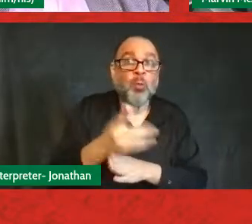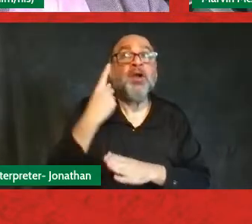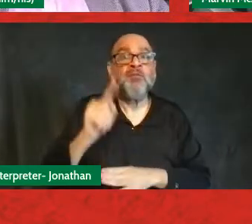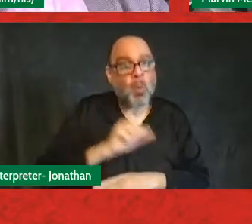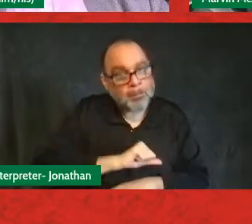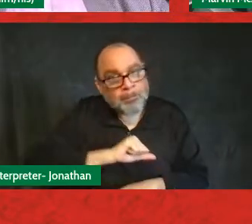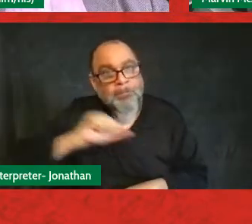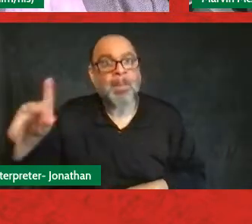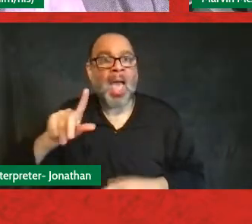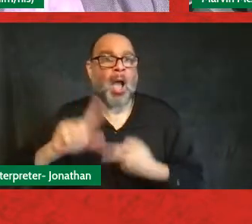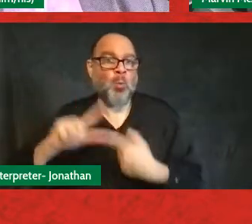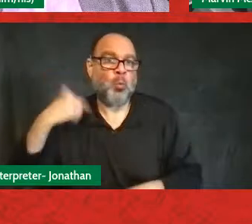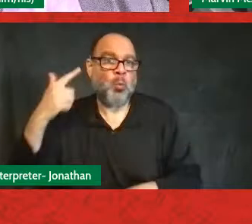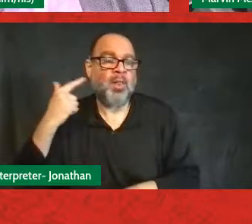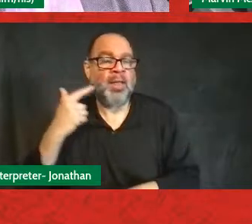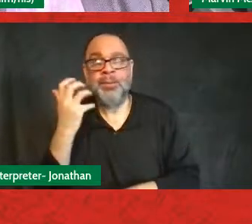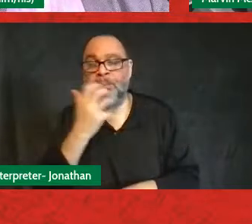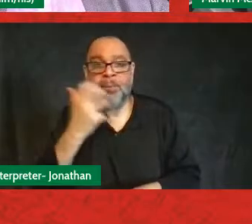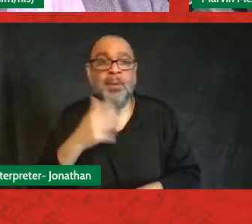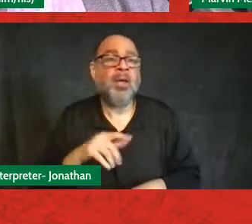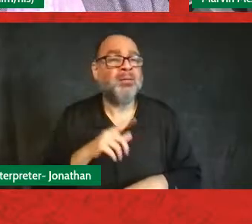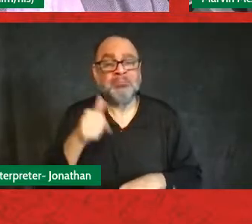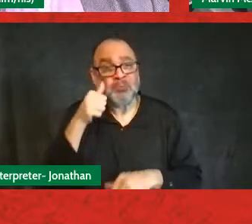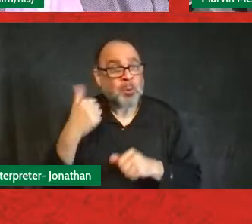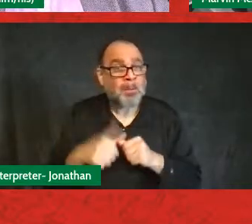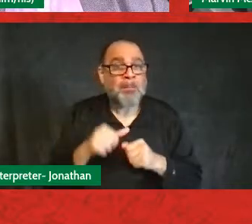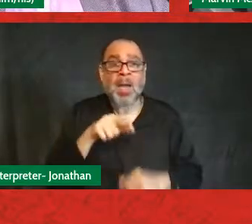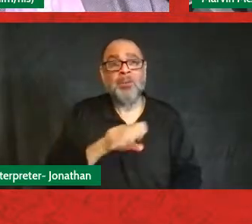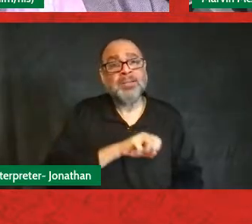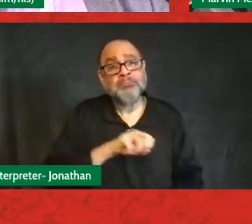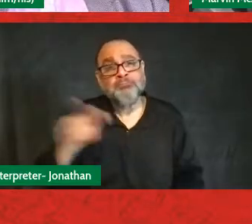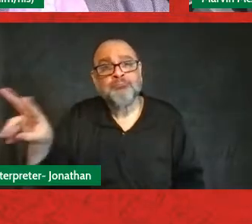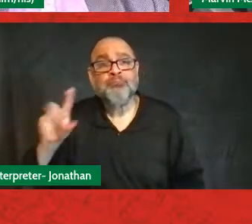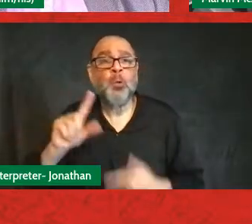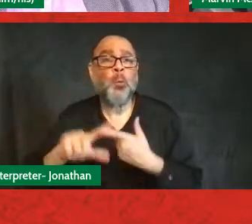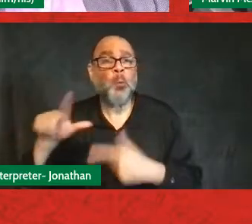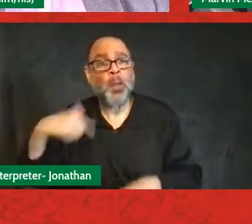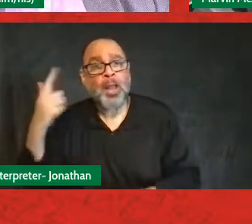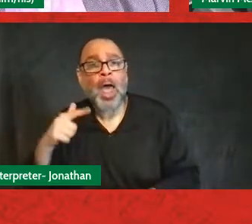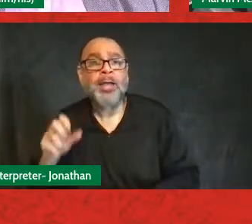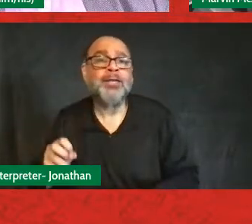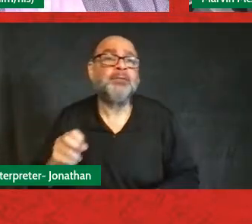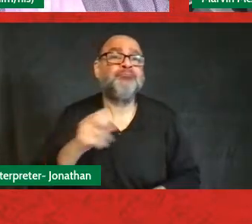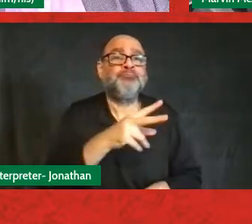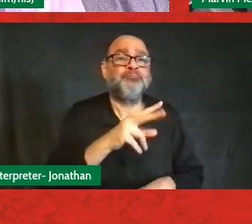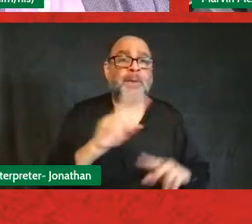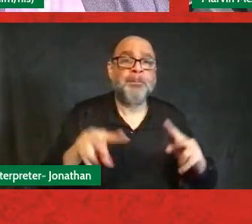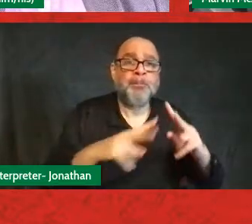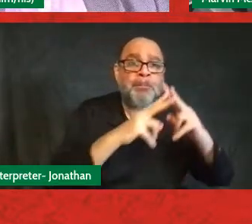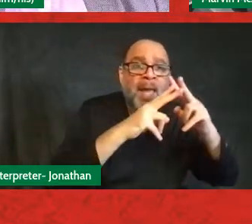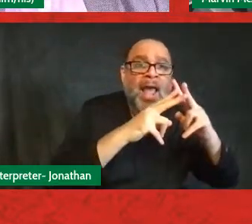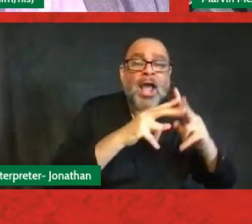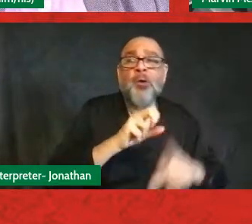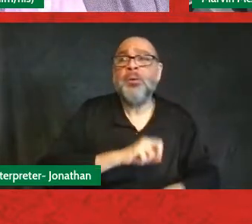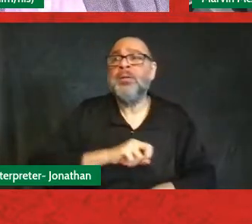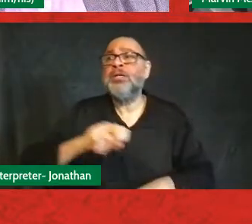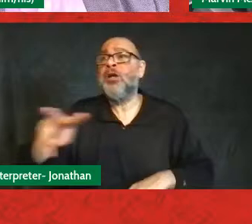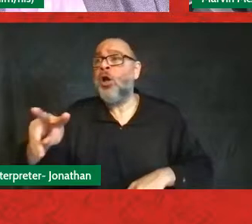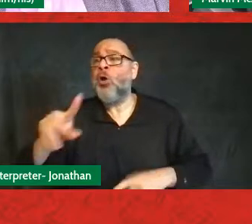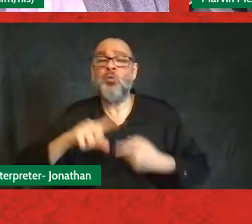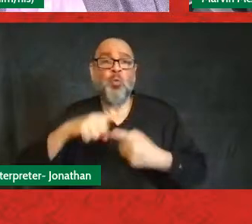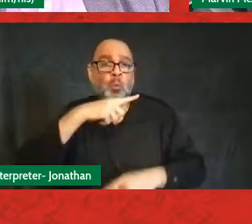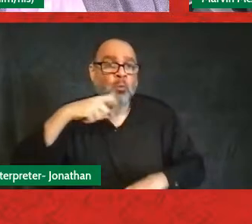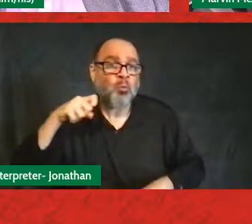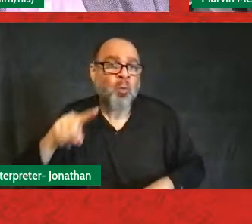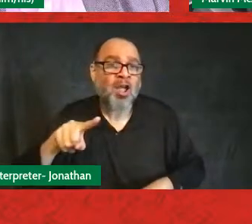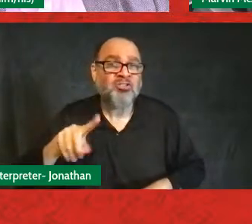he's gone off to London and to Paris and to Russia in a time when